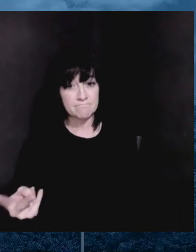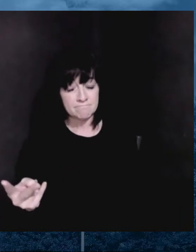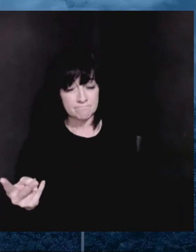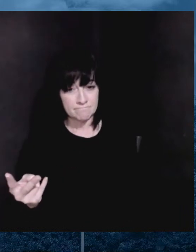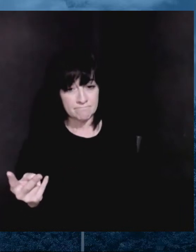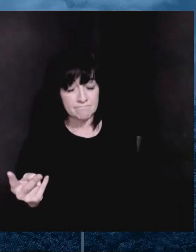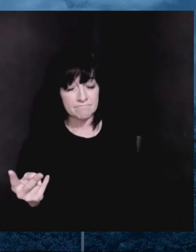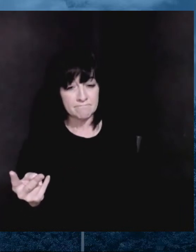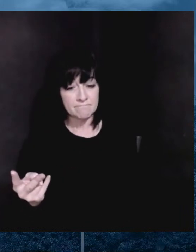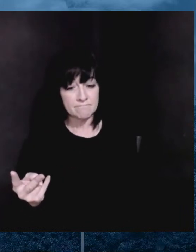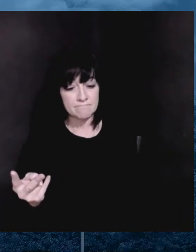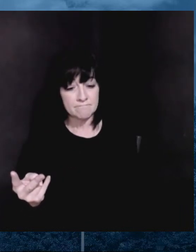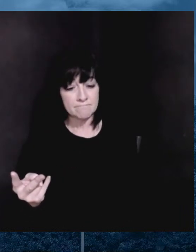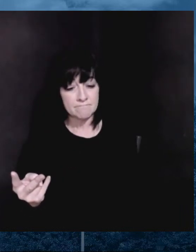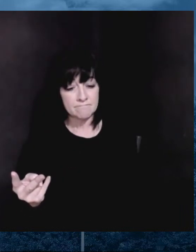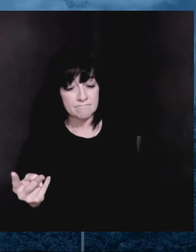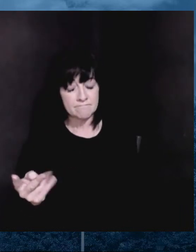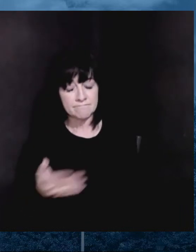other